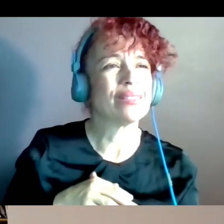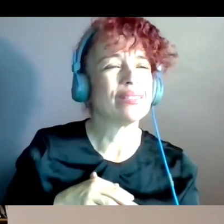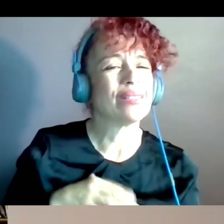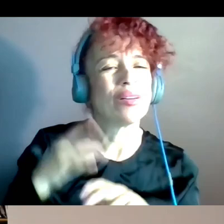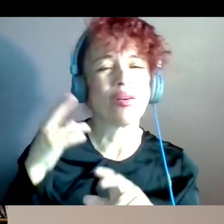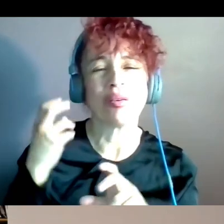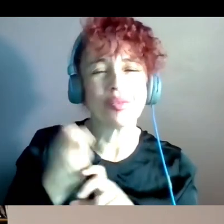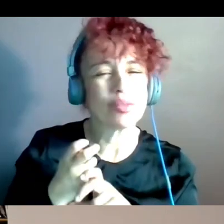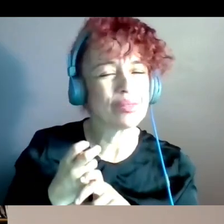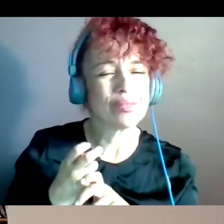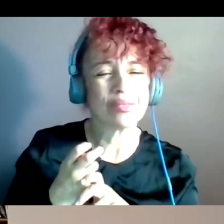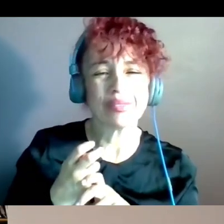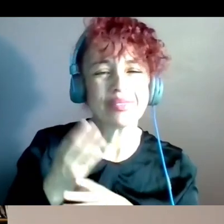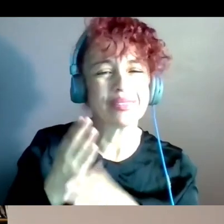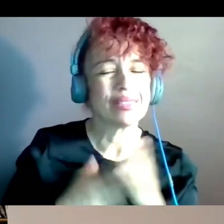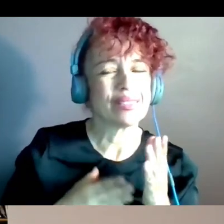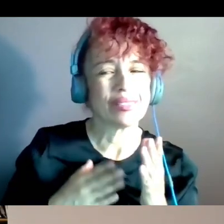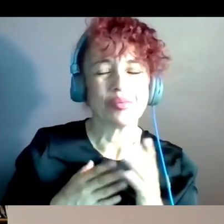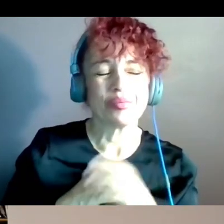Hard, dry summers,